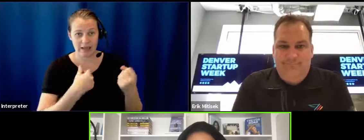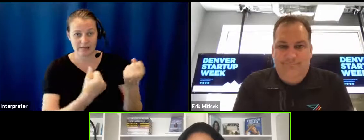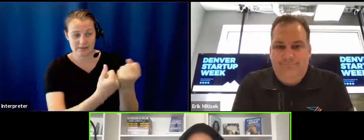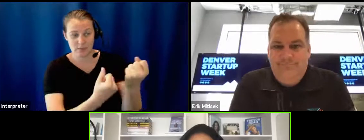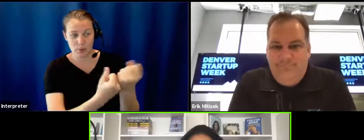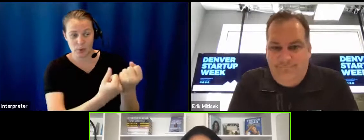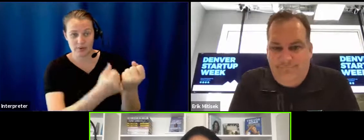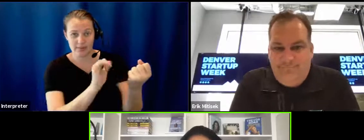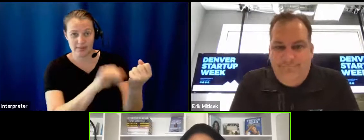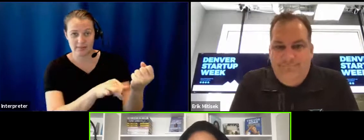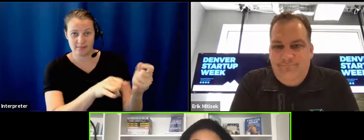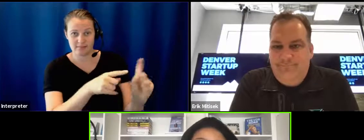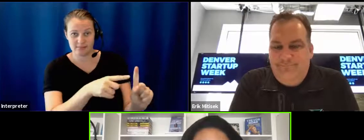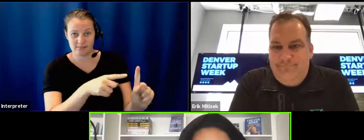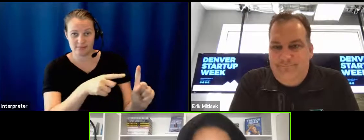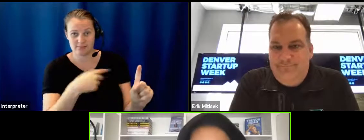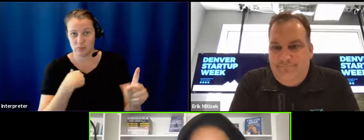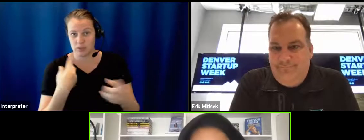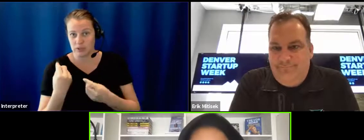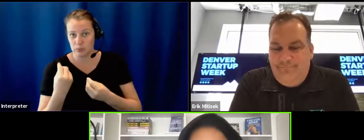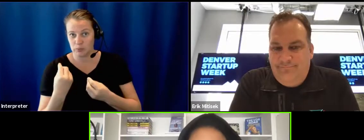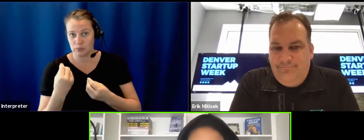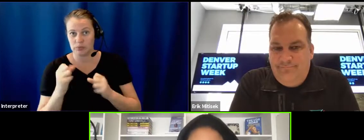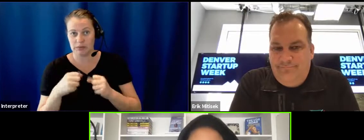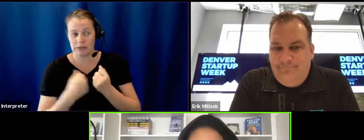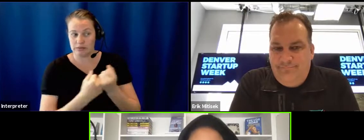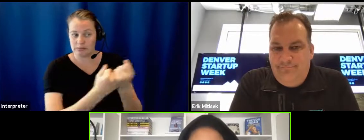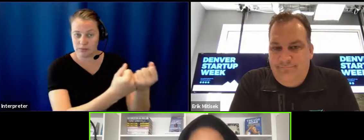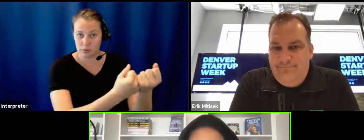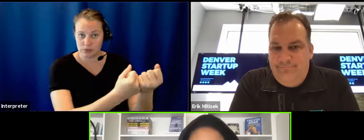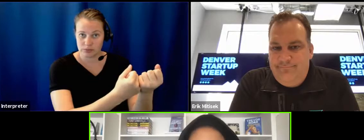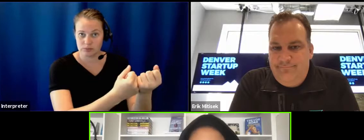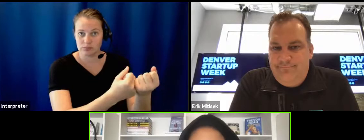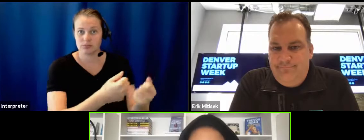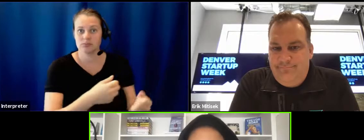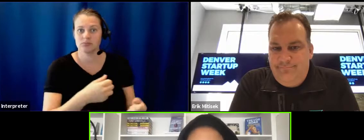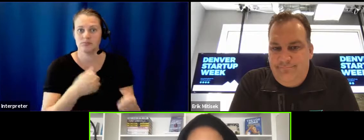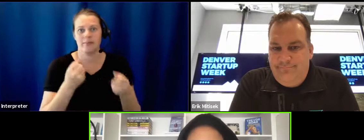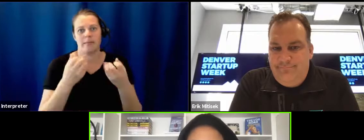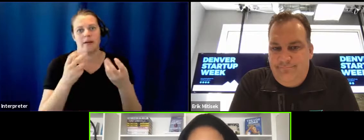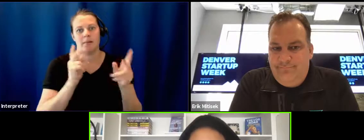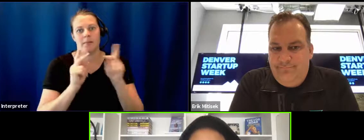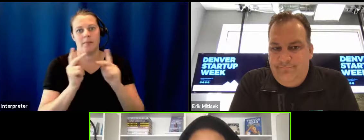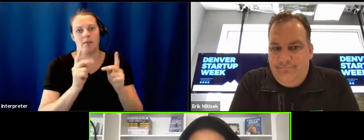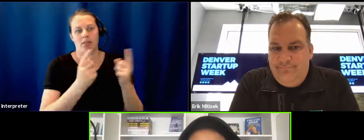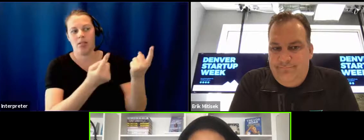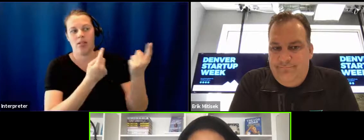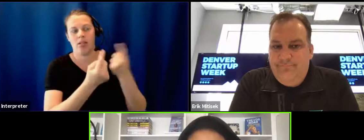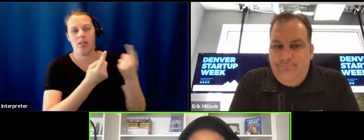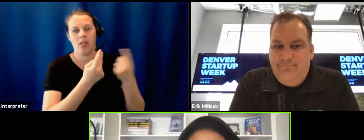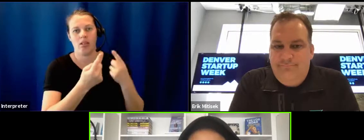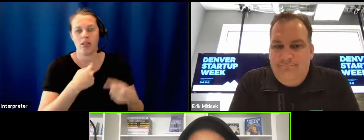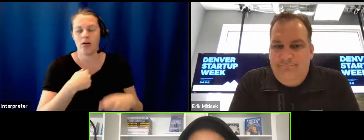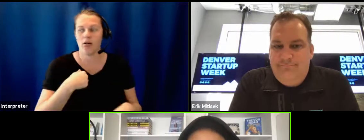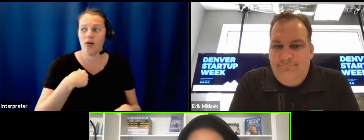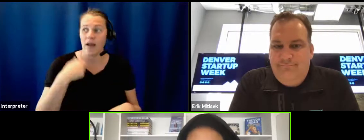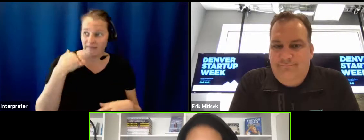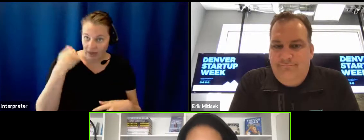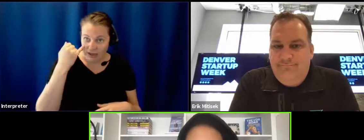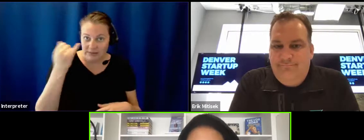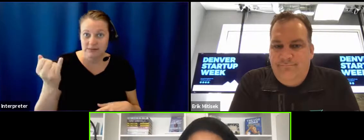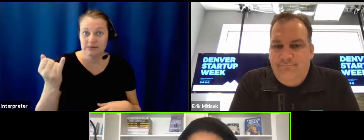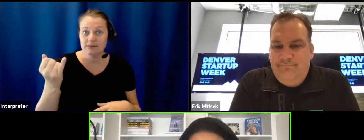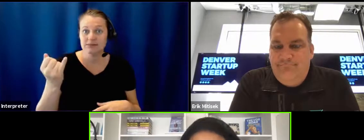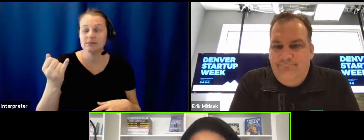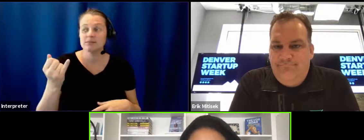do? And so many people come to me and they are like, I have this idea. And that's